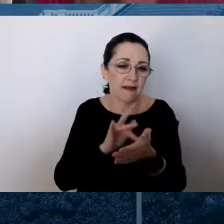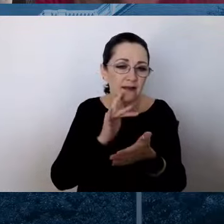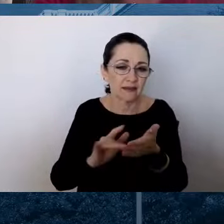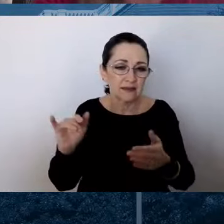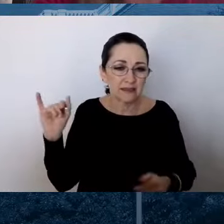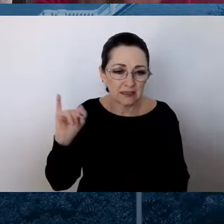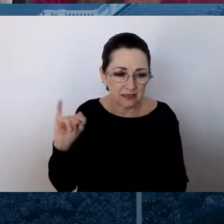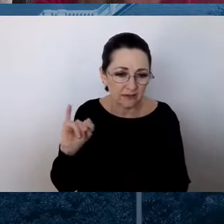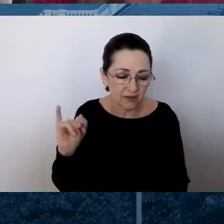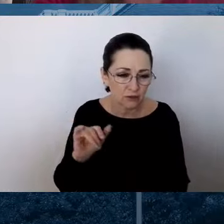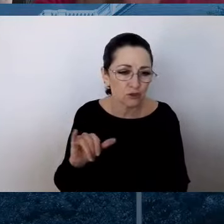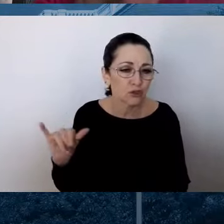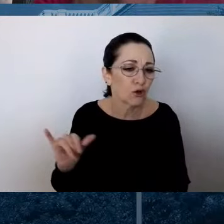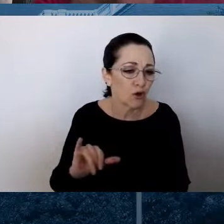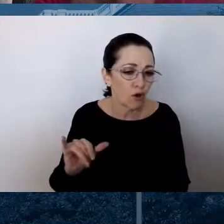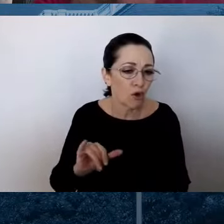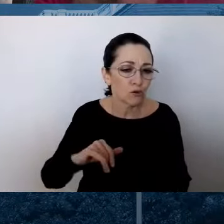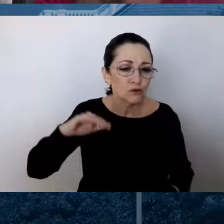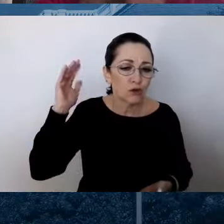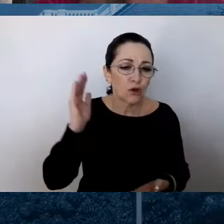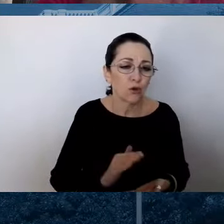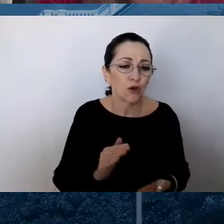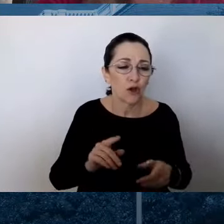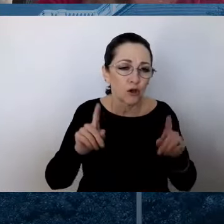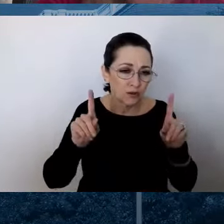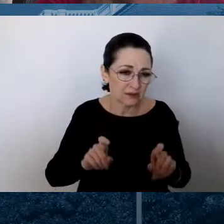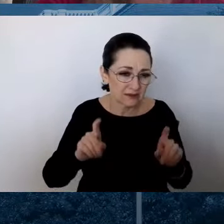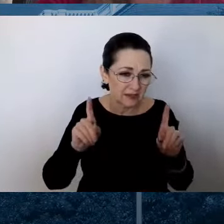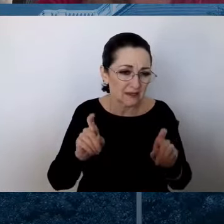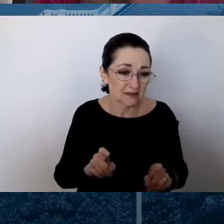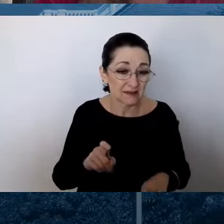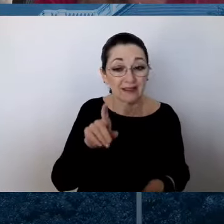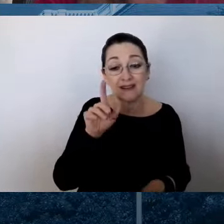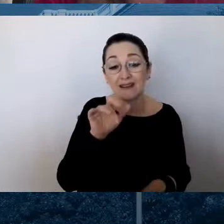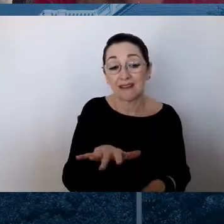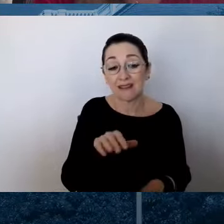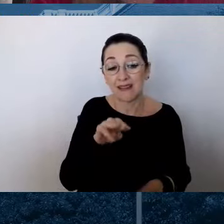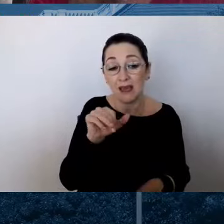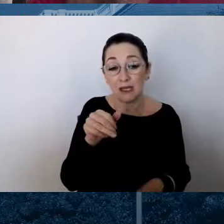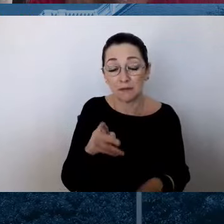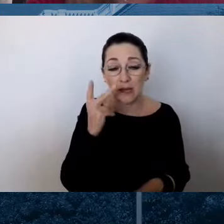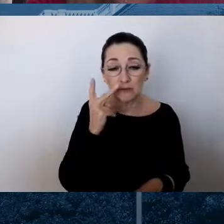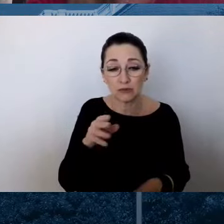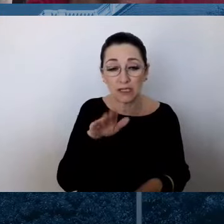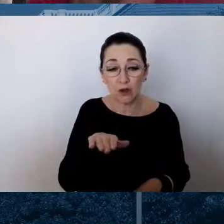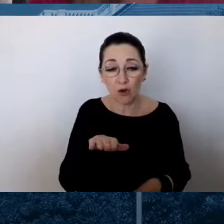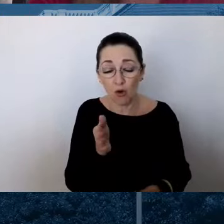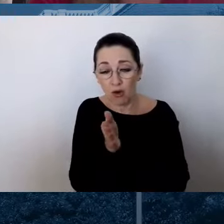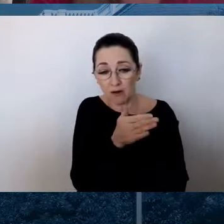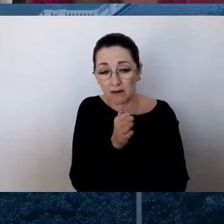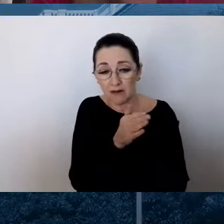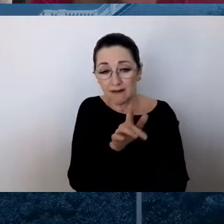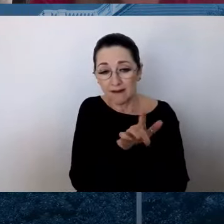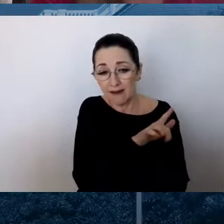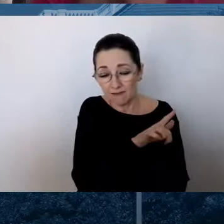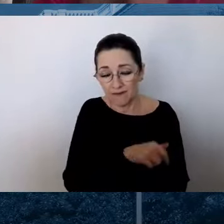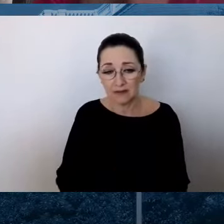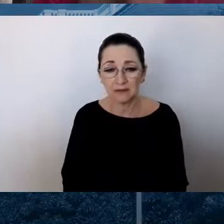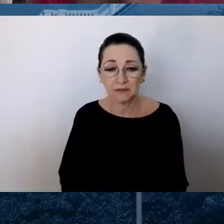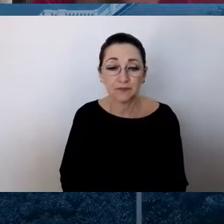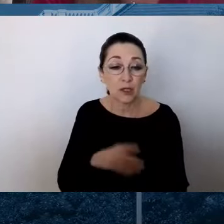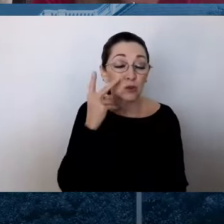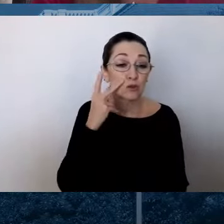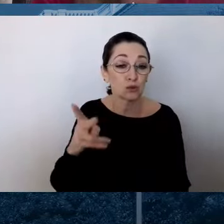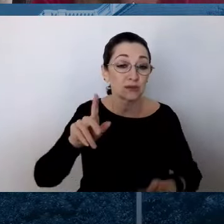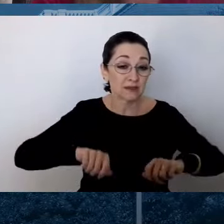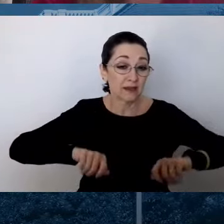testing. And so that's the map that you see on the left. If you look at the map on the right, you